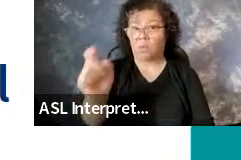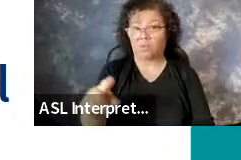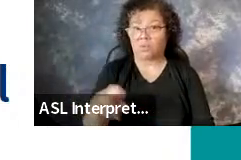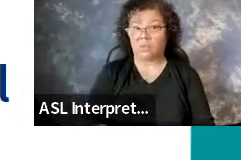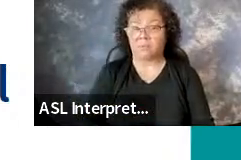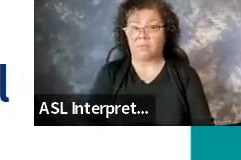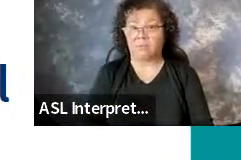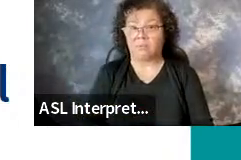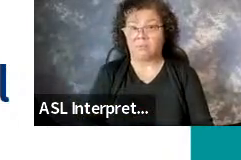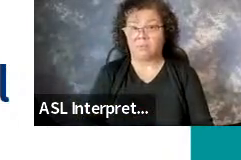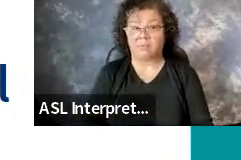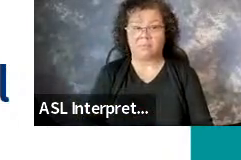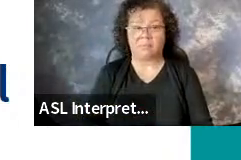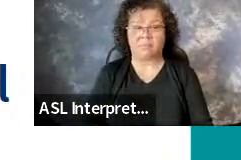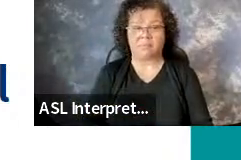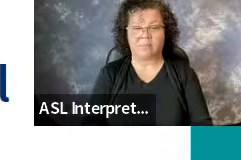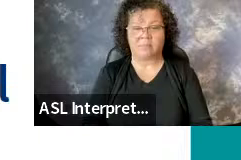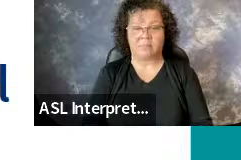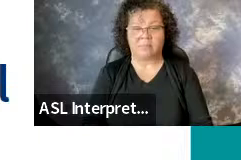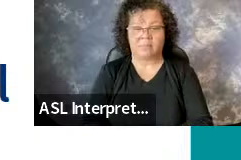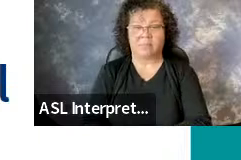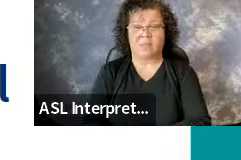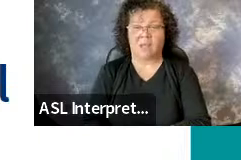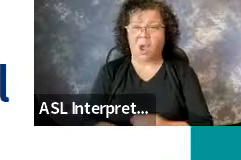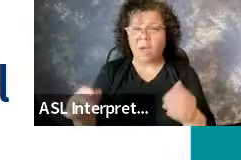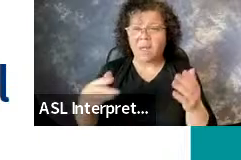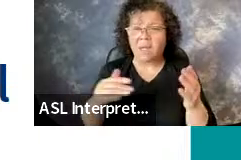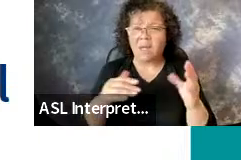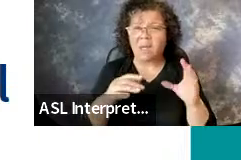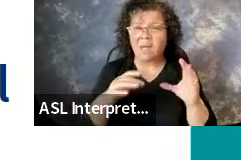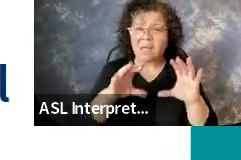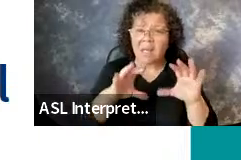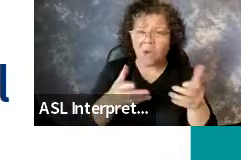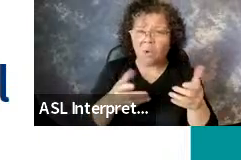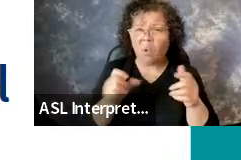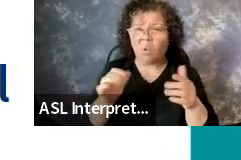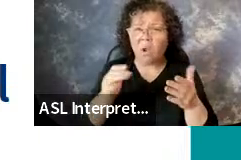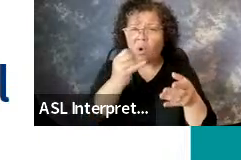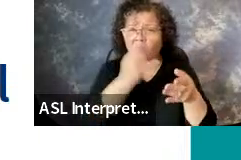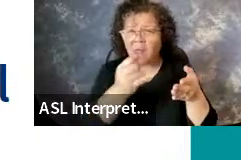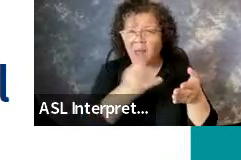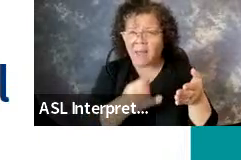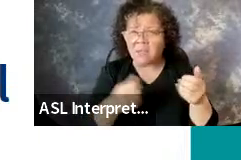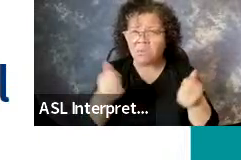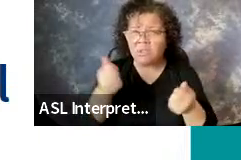You're doing this line by line? No, we're doing them as a category. As a category. Mm-hmm.